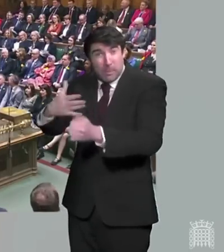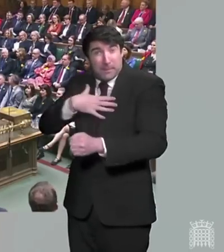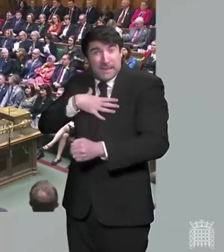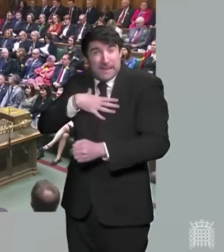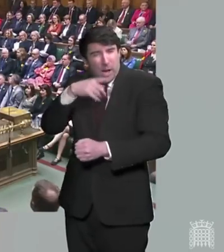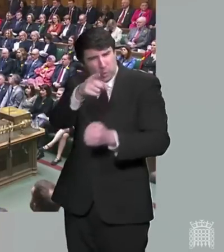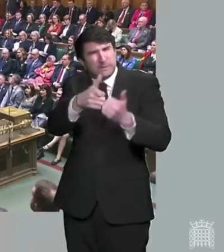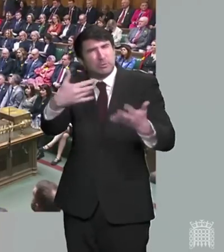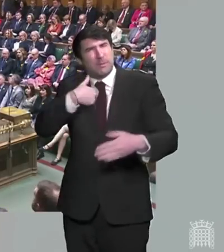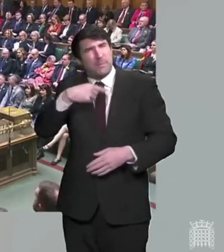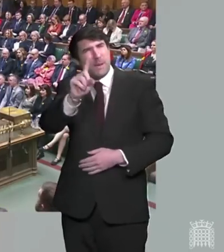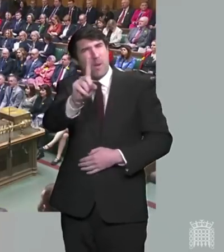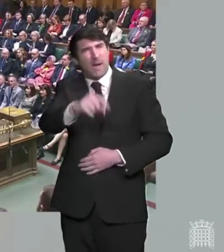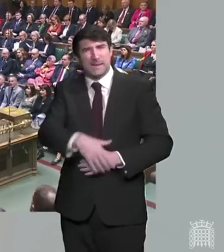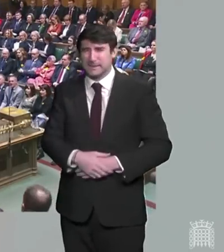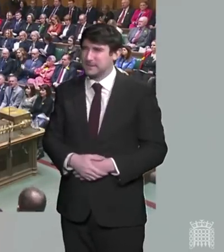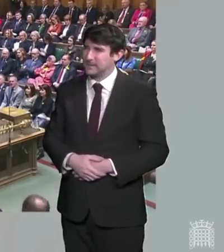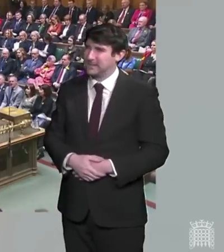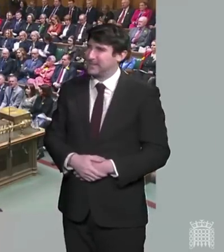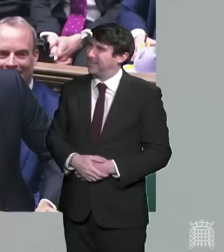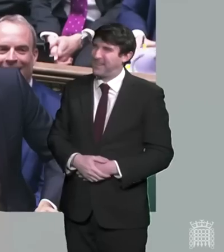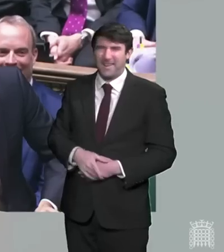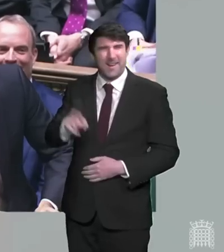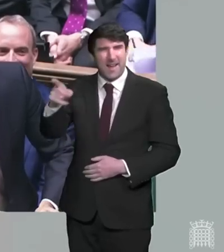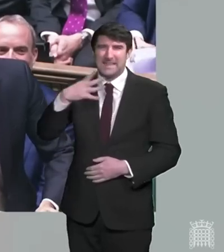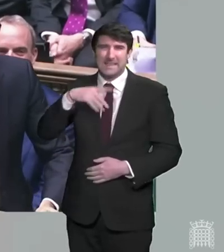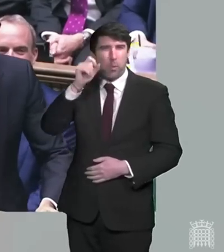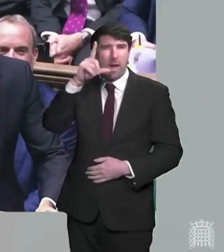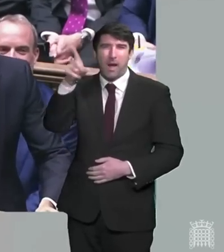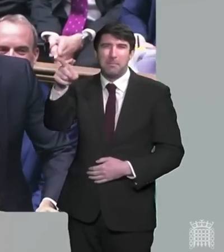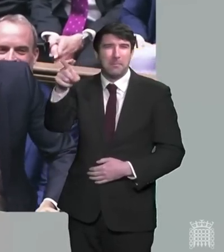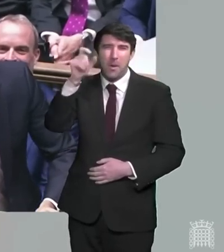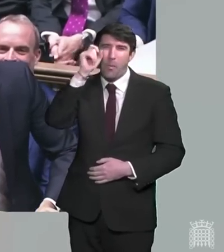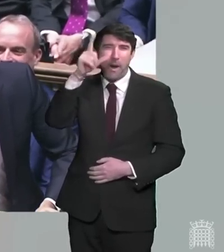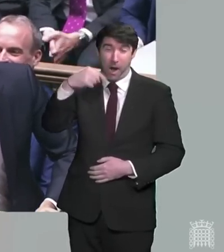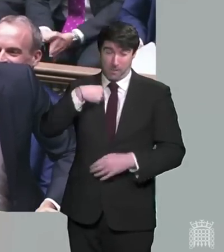Mr. Speaker, the honourable gentleman needs to keep up. We are doing a workforce plan for the NHS.